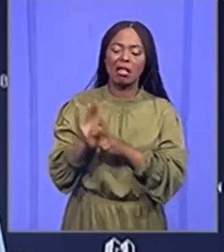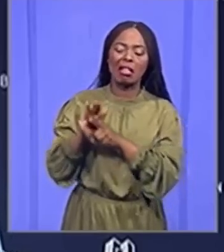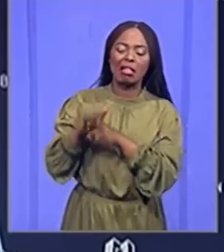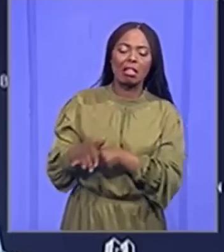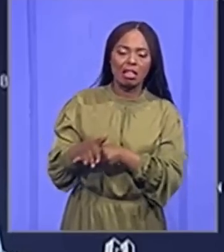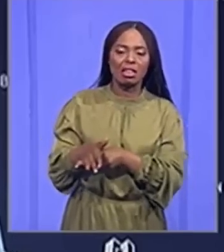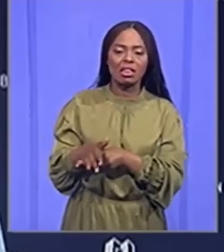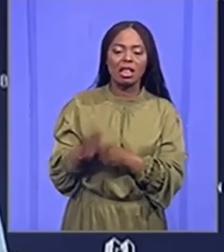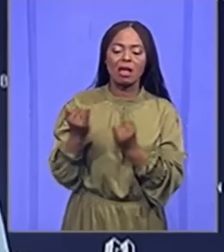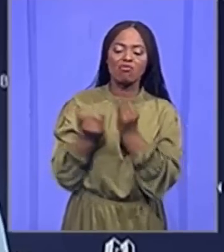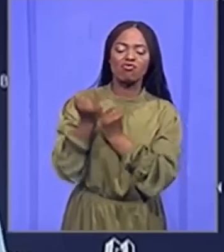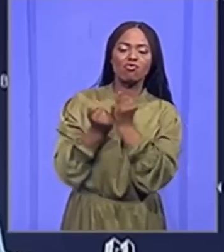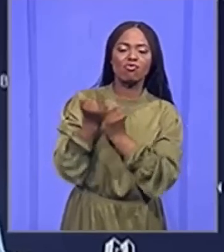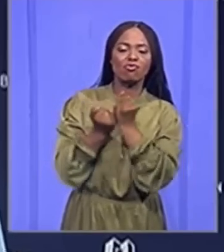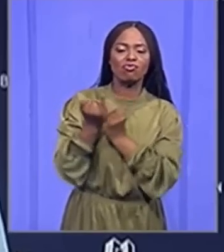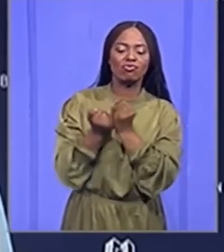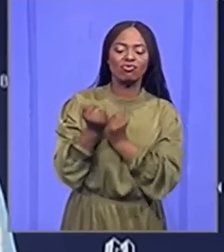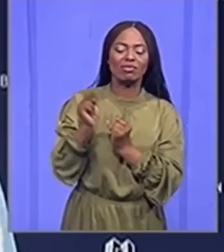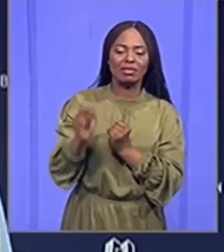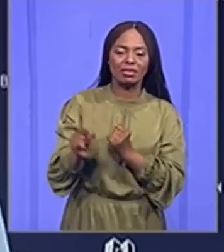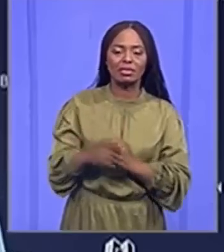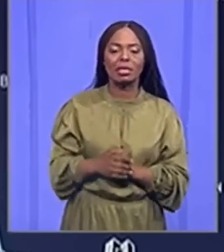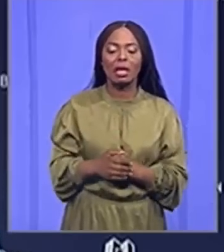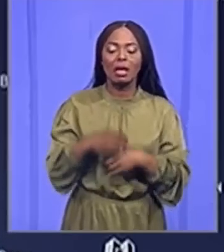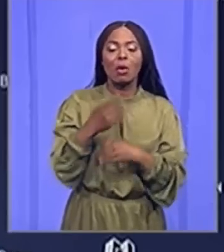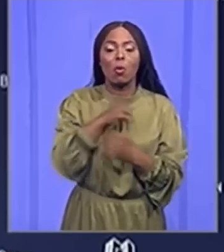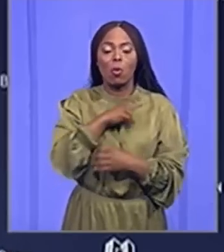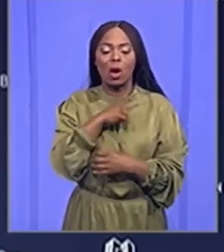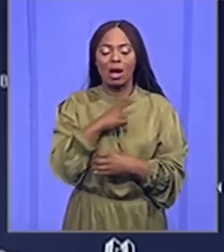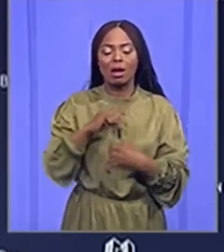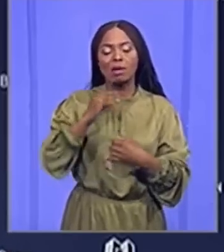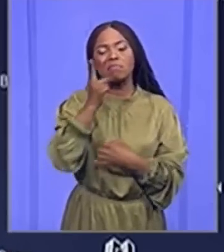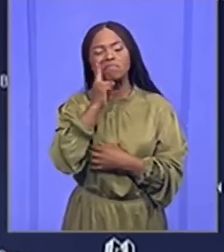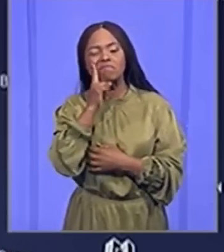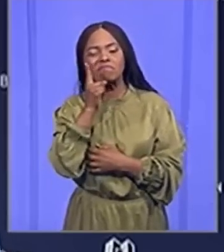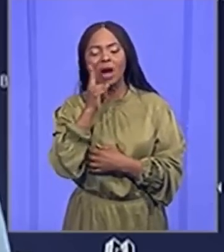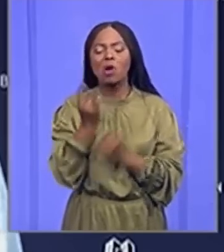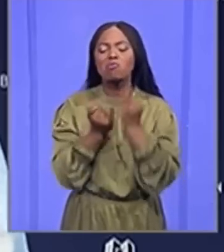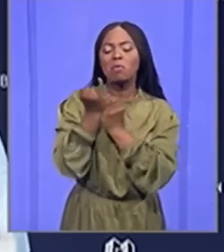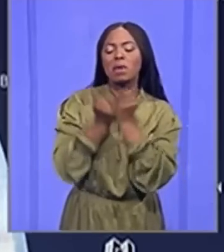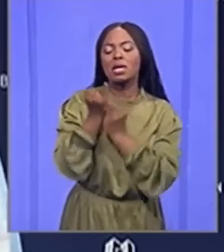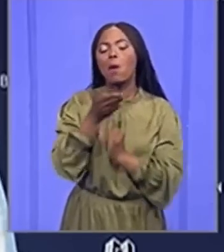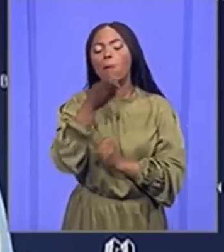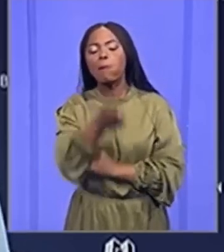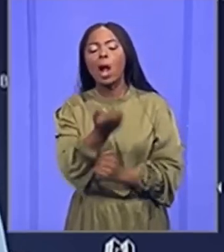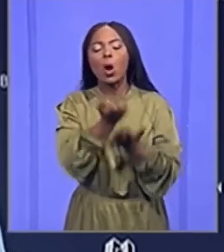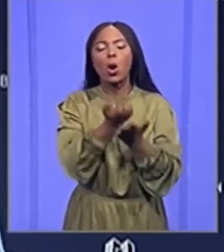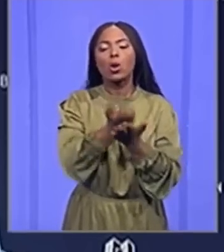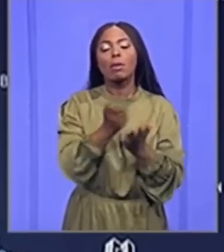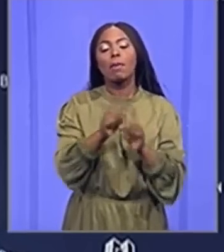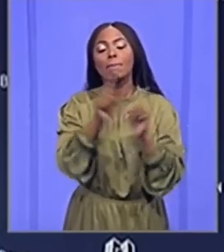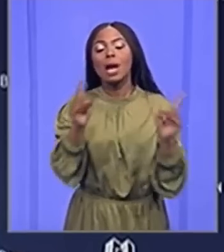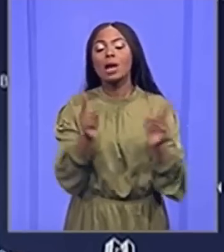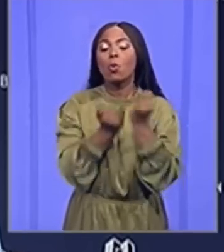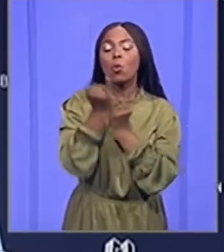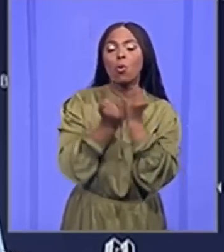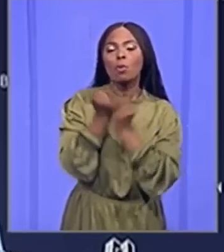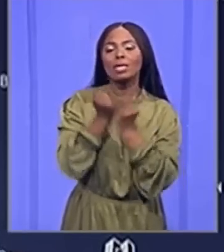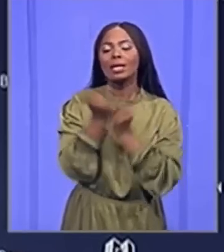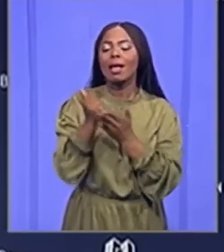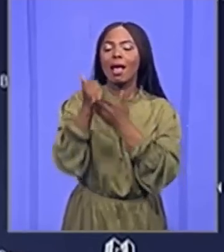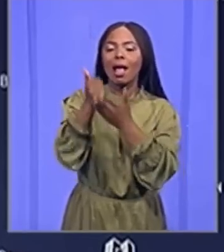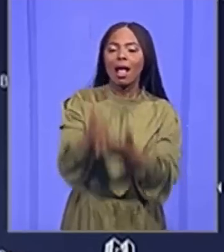a competition a go bona gore competition ye le gore e gona mo ikonoming ke competition ye le goreng e tla